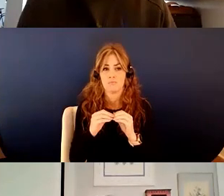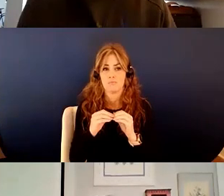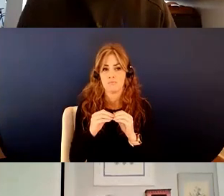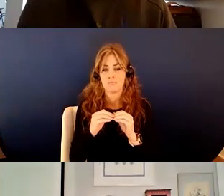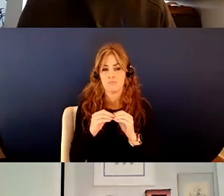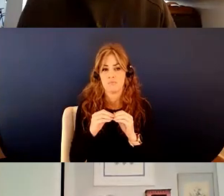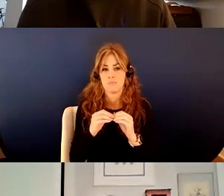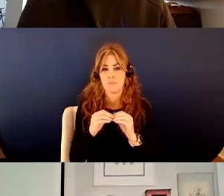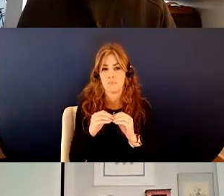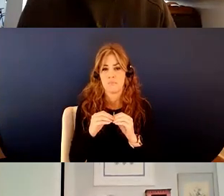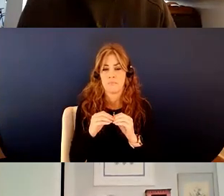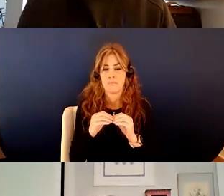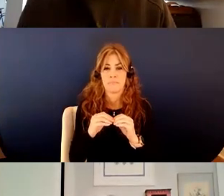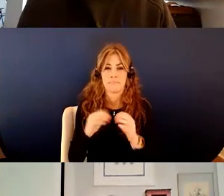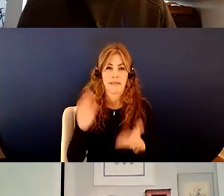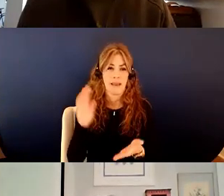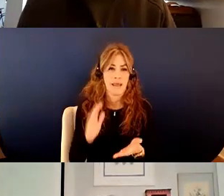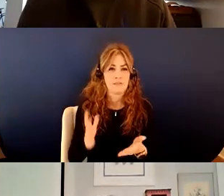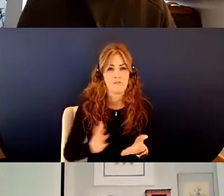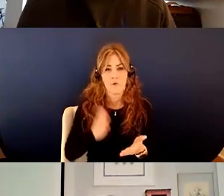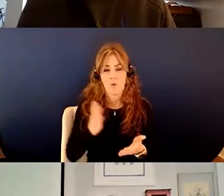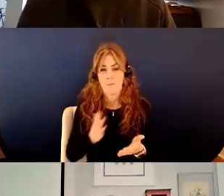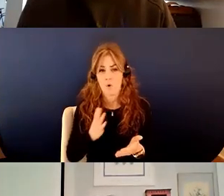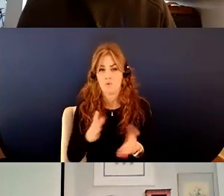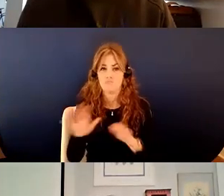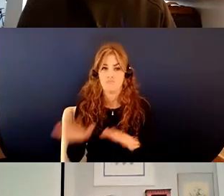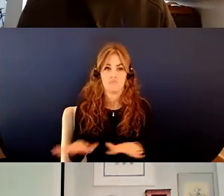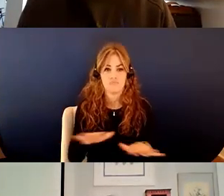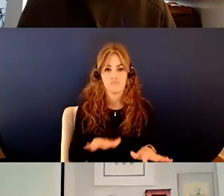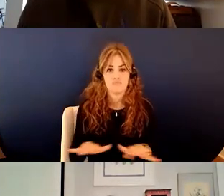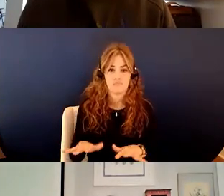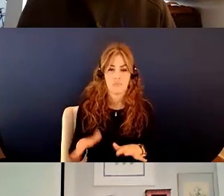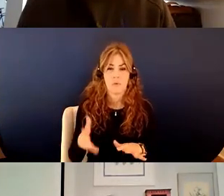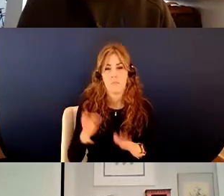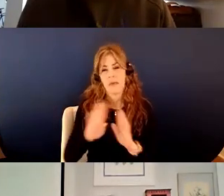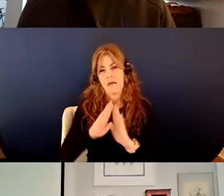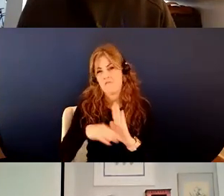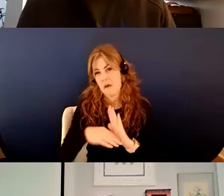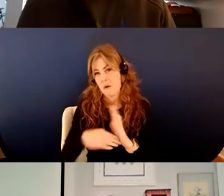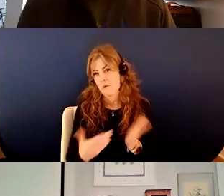less formal. You can ask those questions you want. We'll be on for about a half hour.